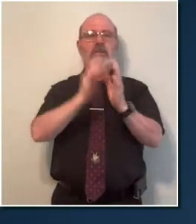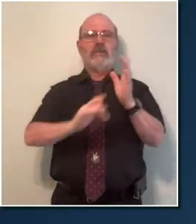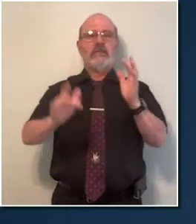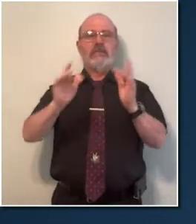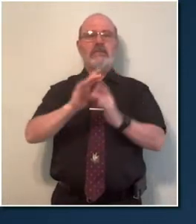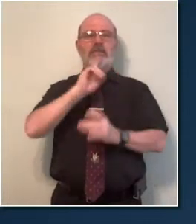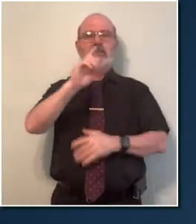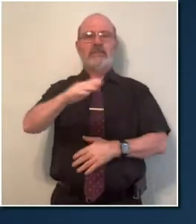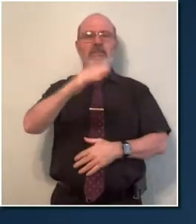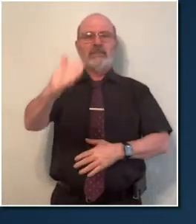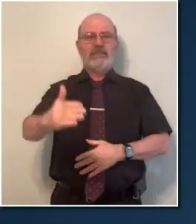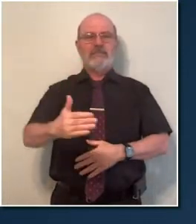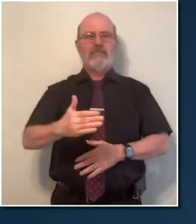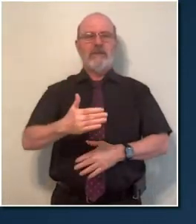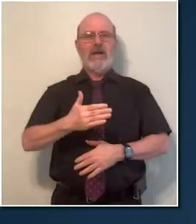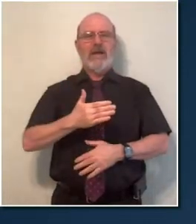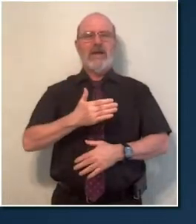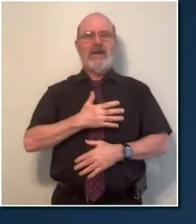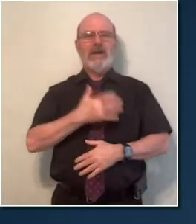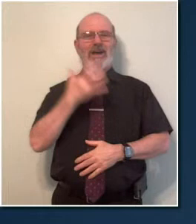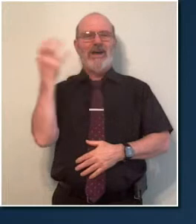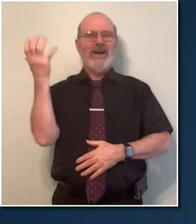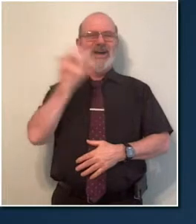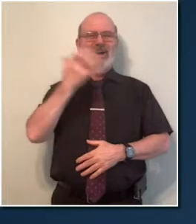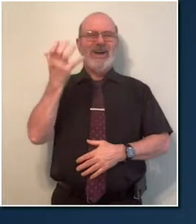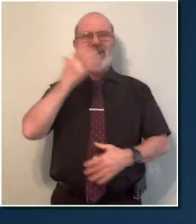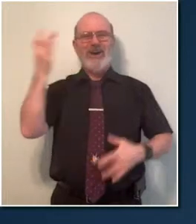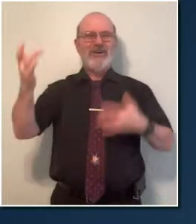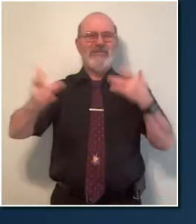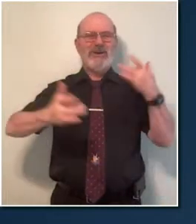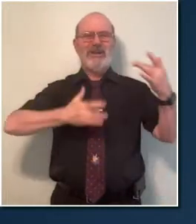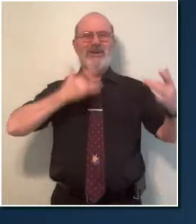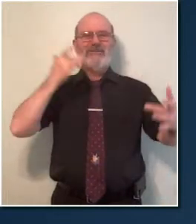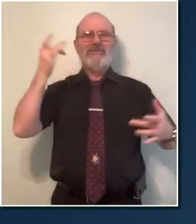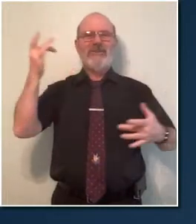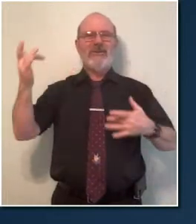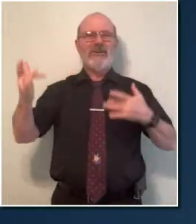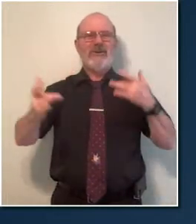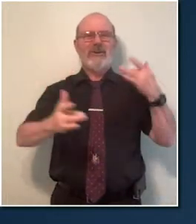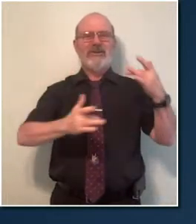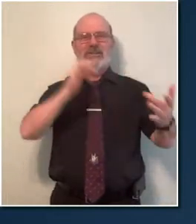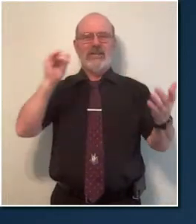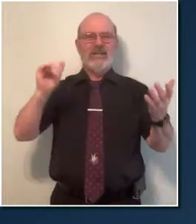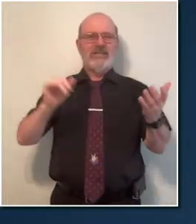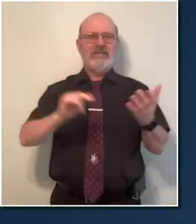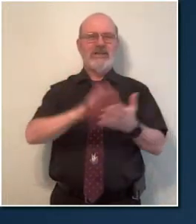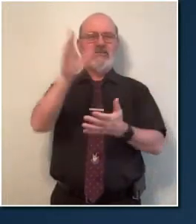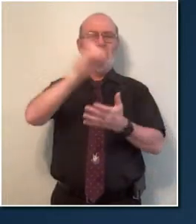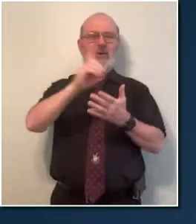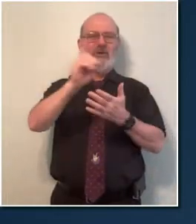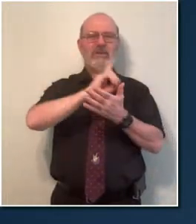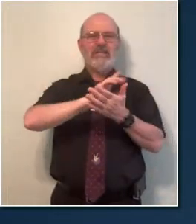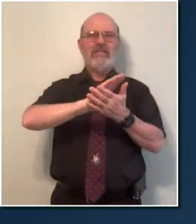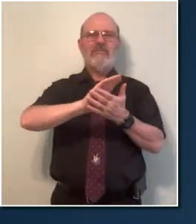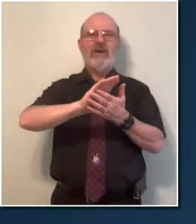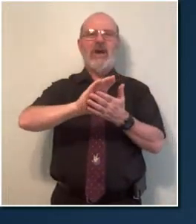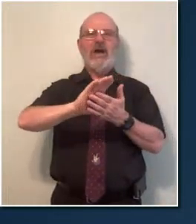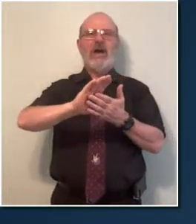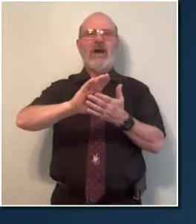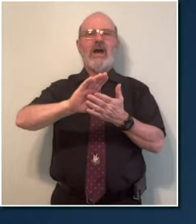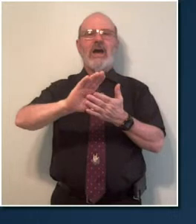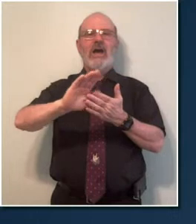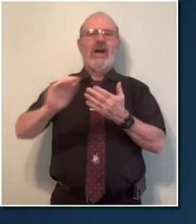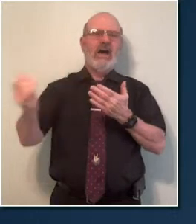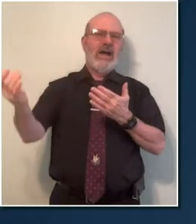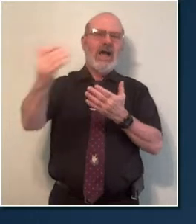assurance, Jesus is mine. Oh, what a foretaste of glory